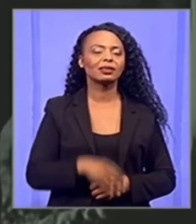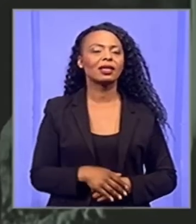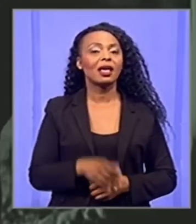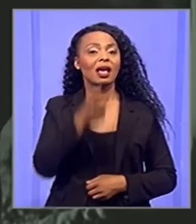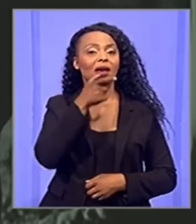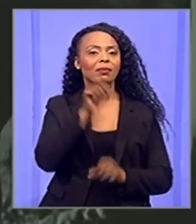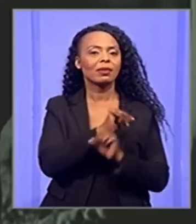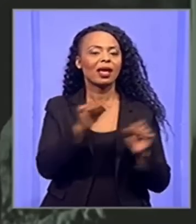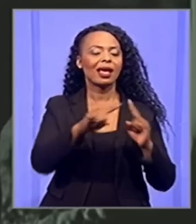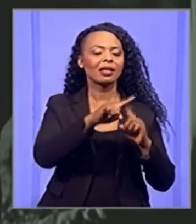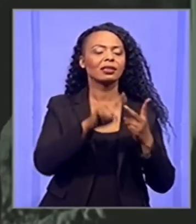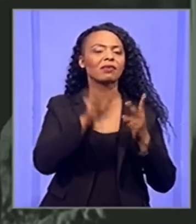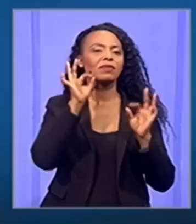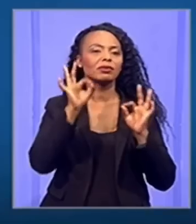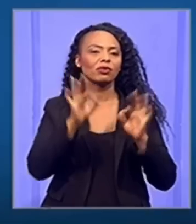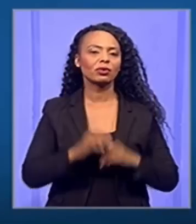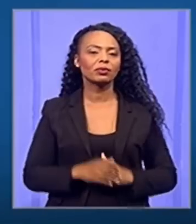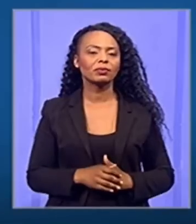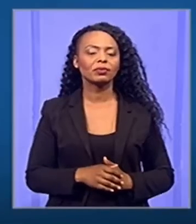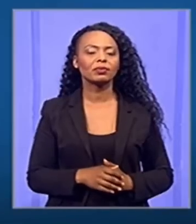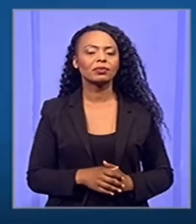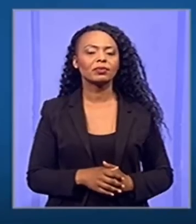kwa X le Facebook.